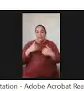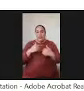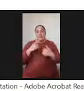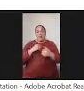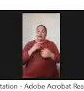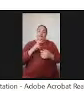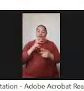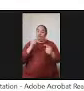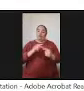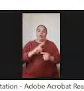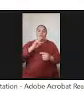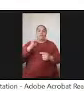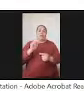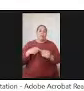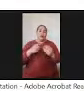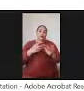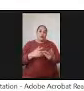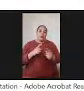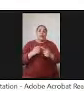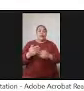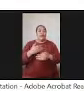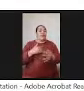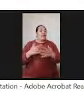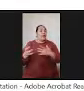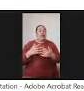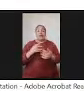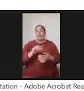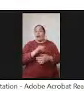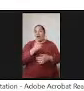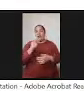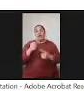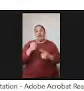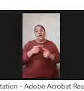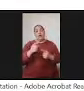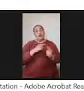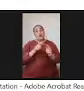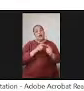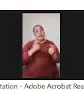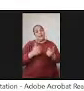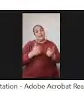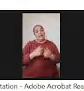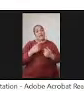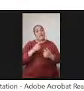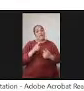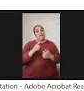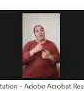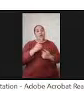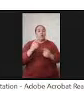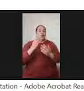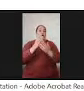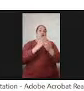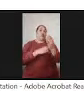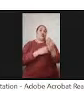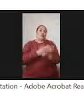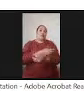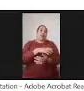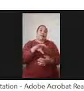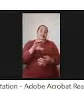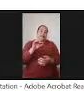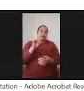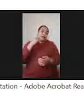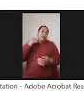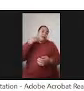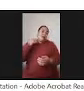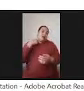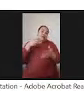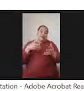it, before anything else goes to committees in order for the constitutional mandate of